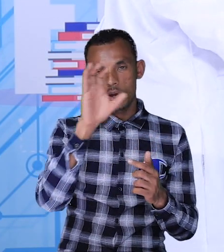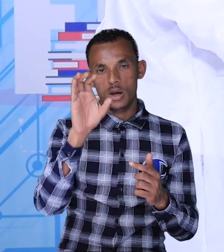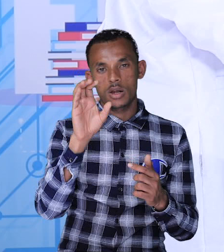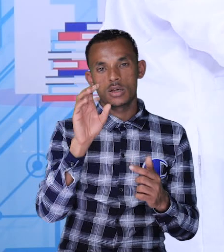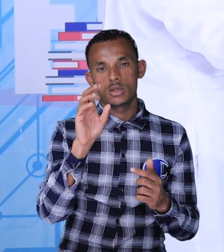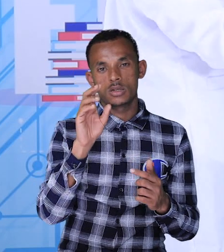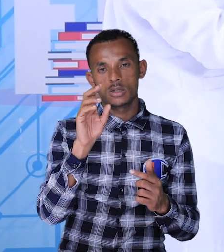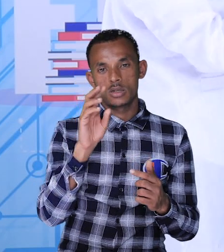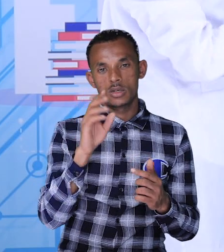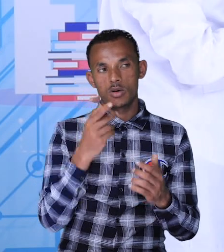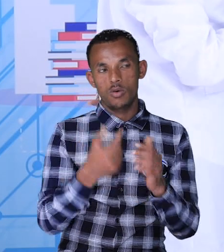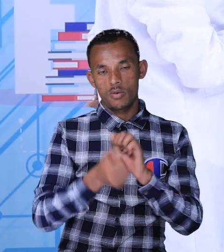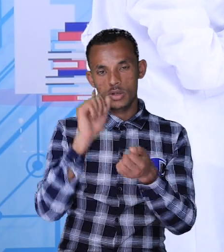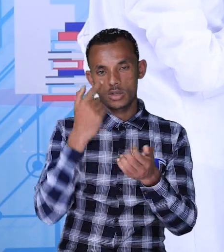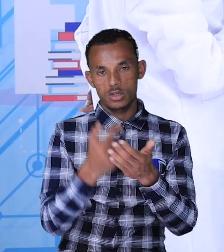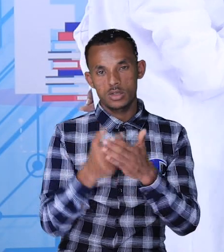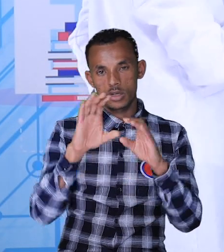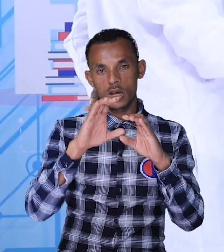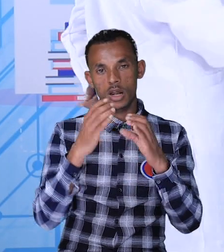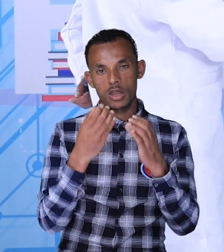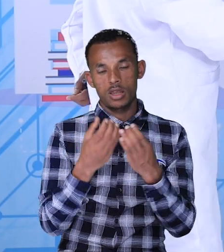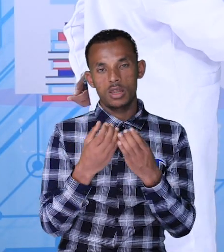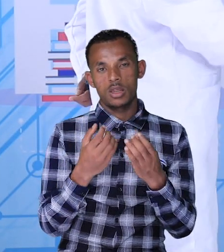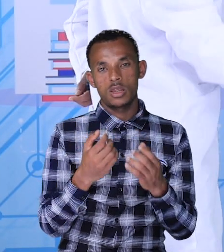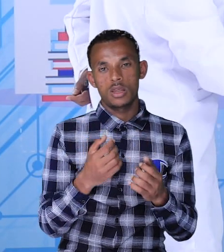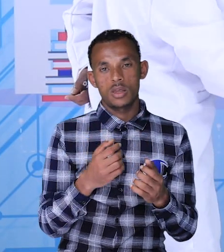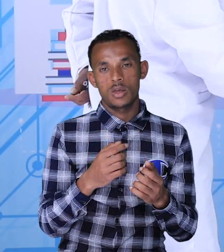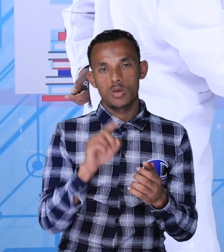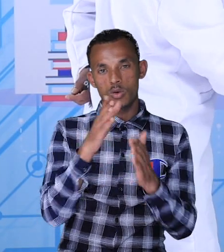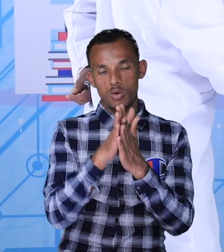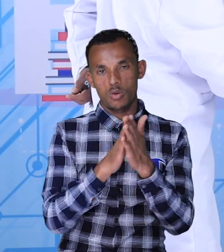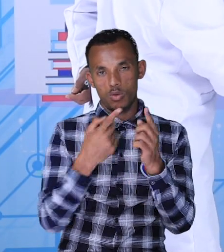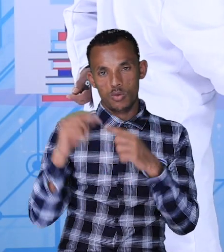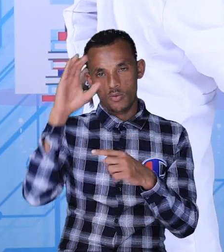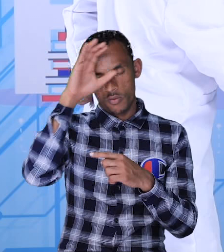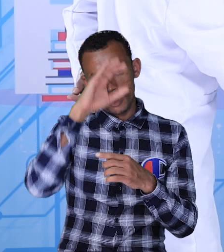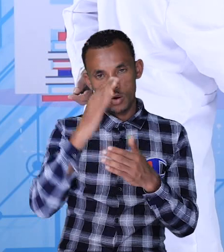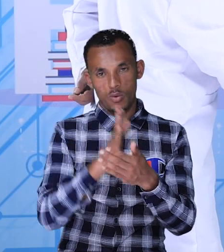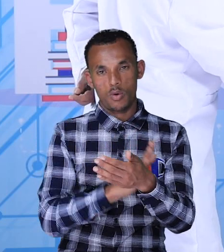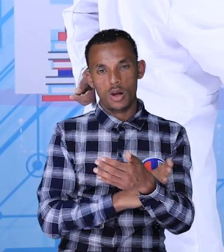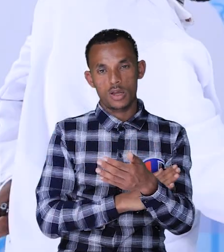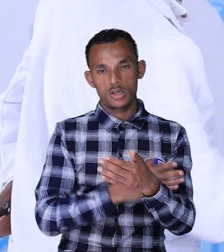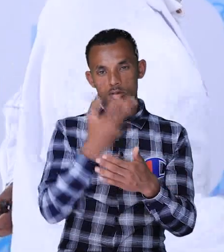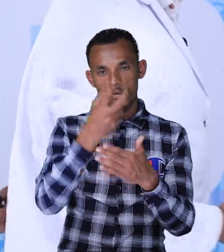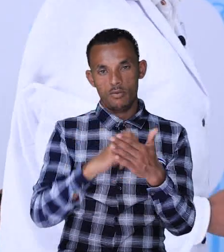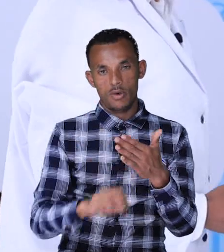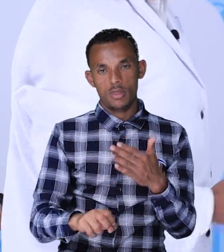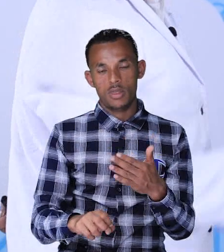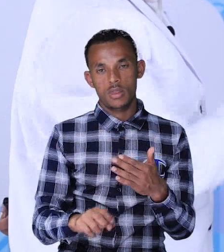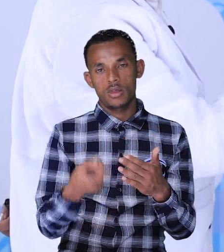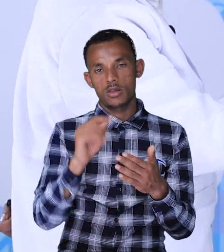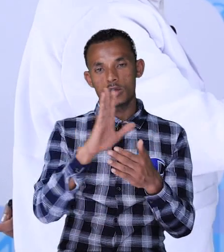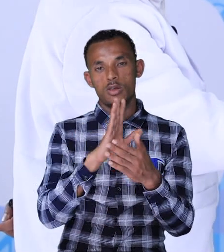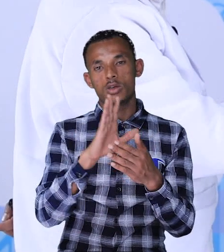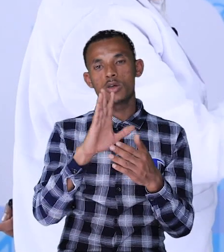So to convert this into class boundary, you need to find correction factor. The